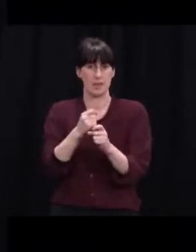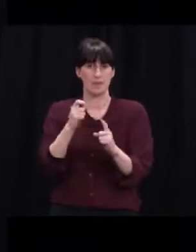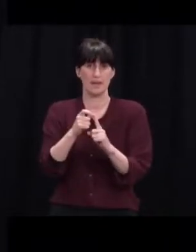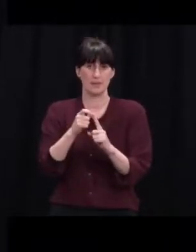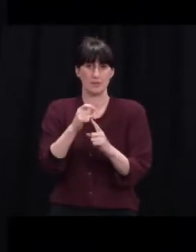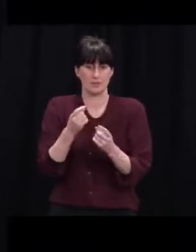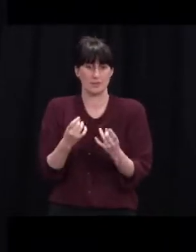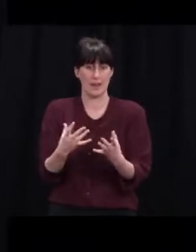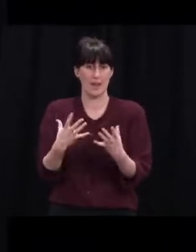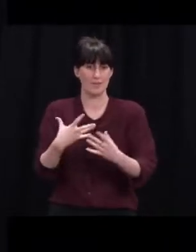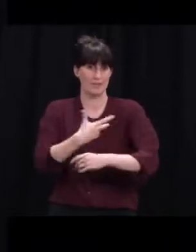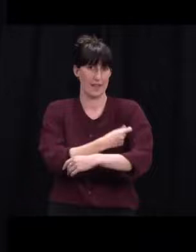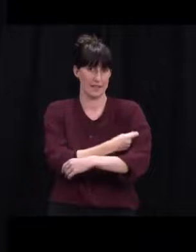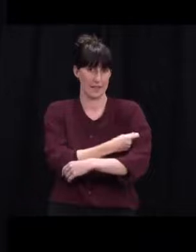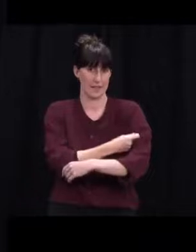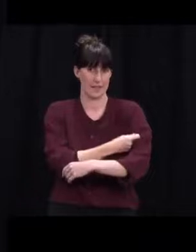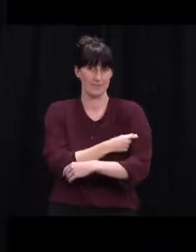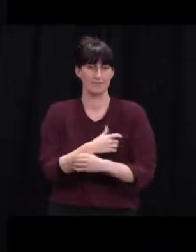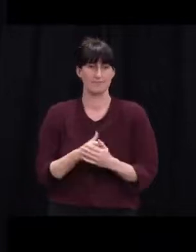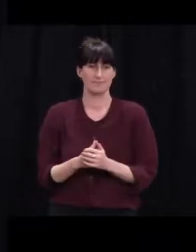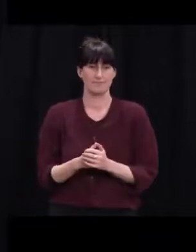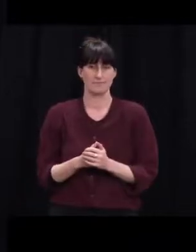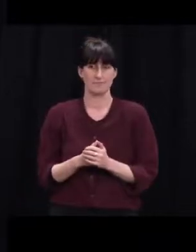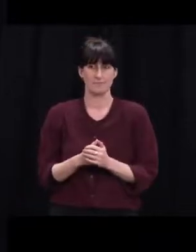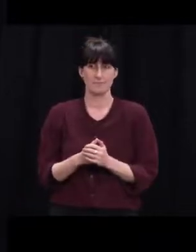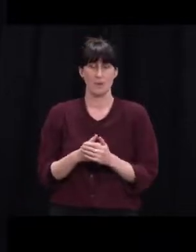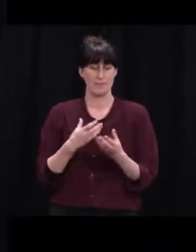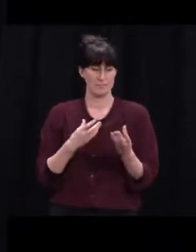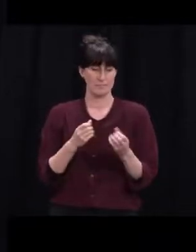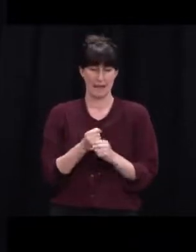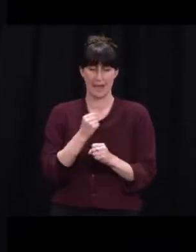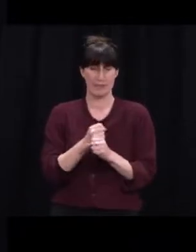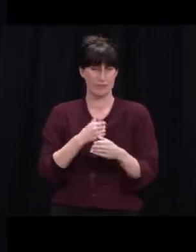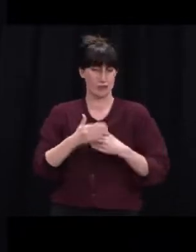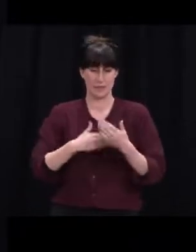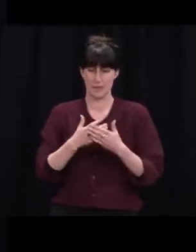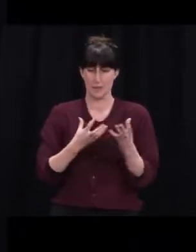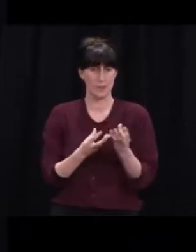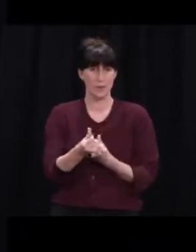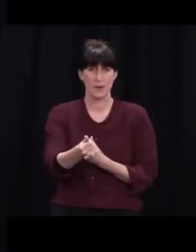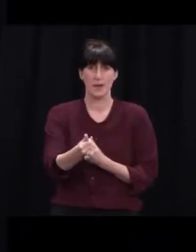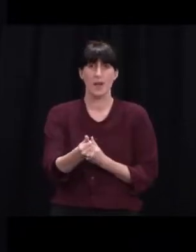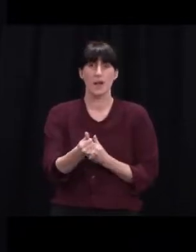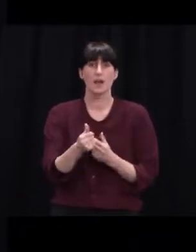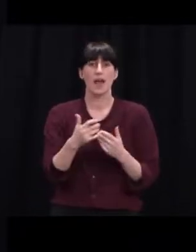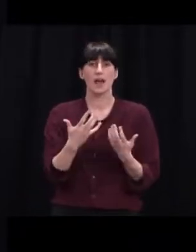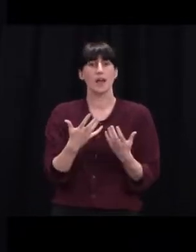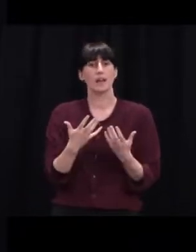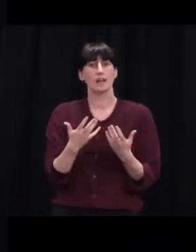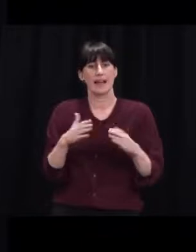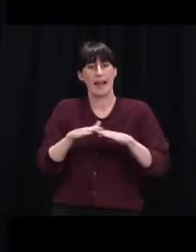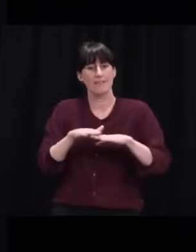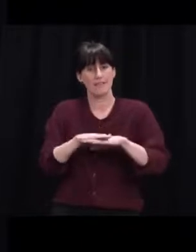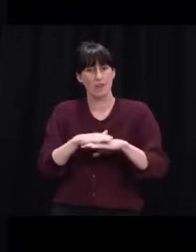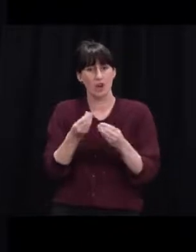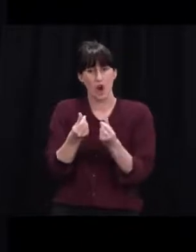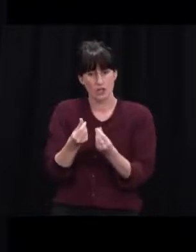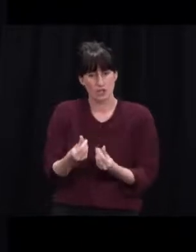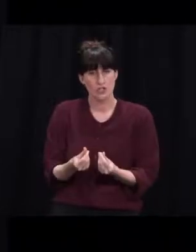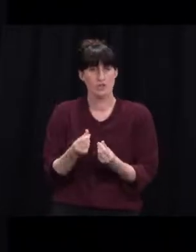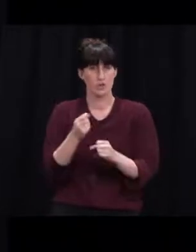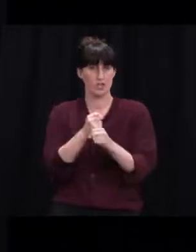are making it as easy as possible for those primary care providers to come on board. We've roughly halved the amount of time it takes to bring them on board into the vaccine